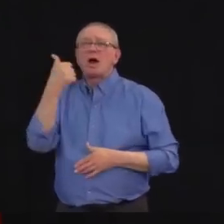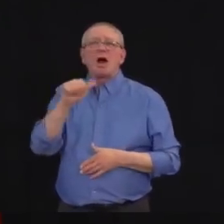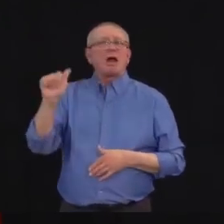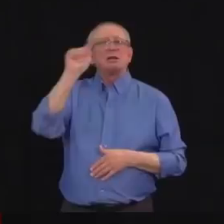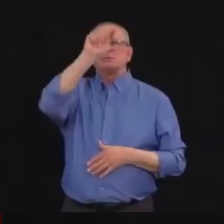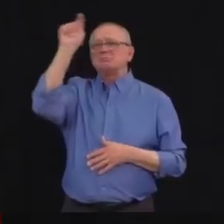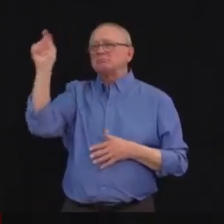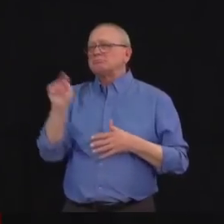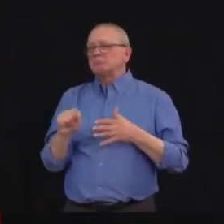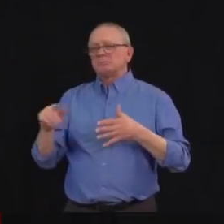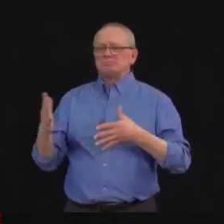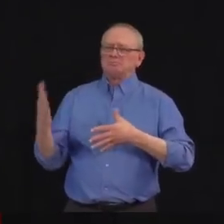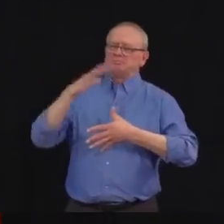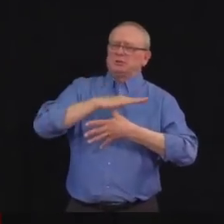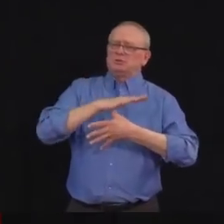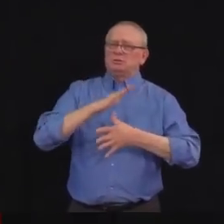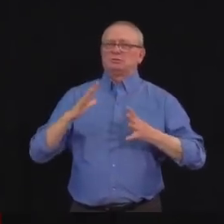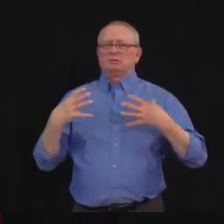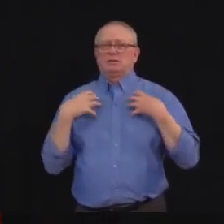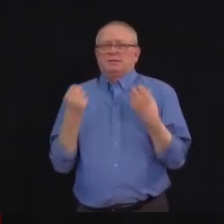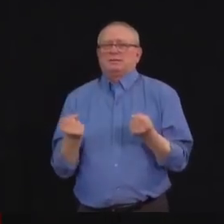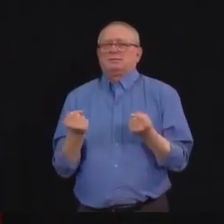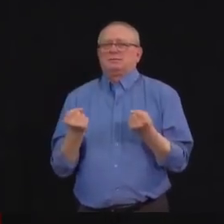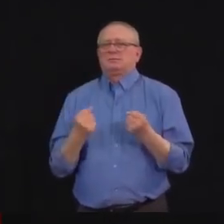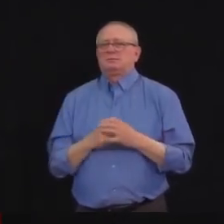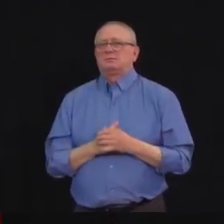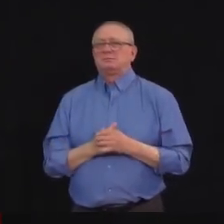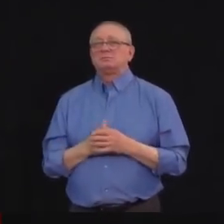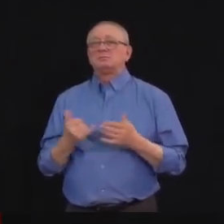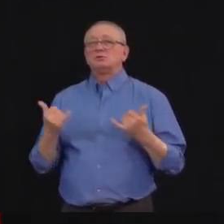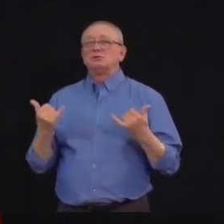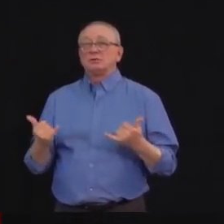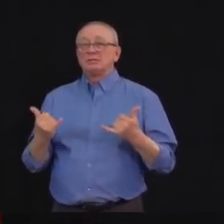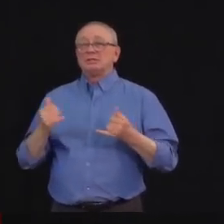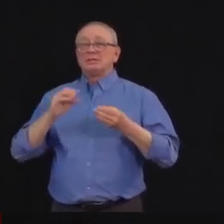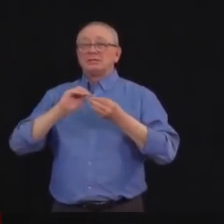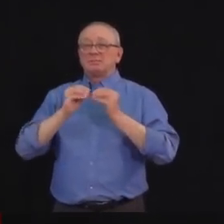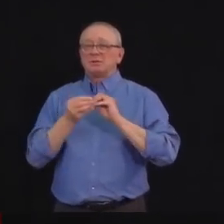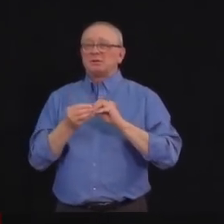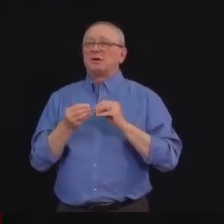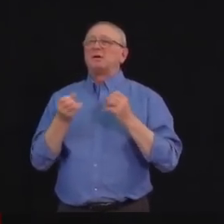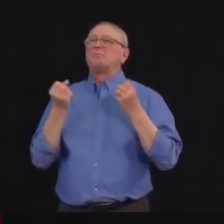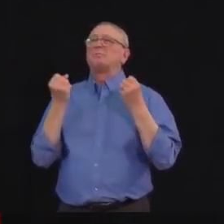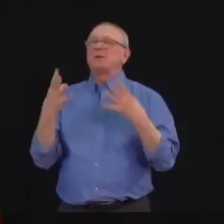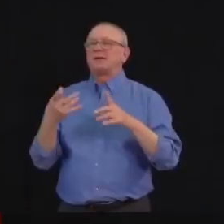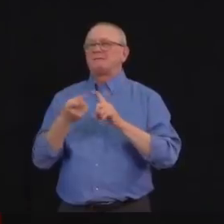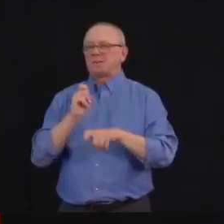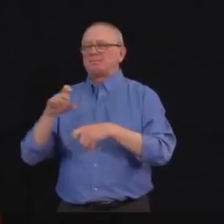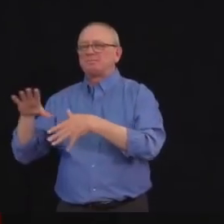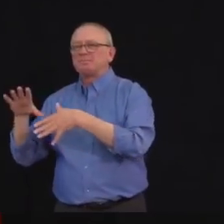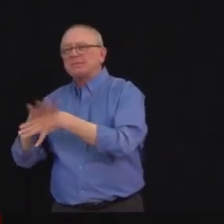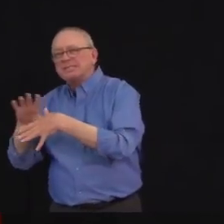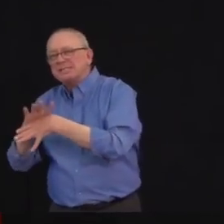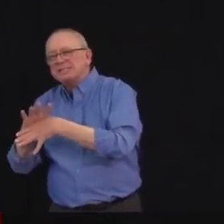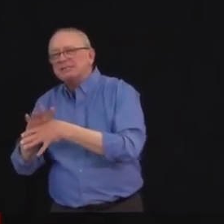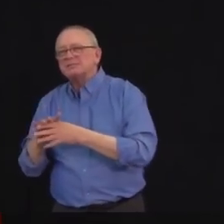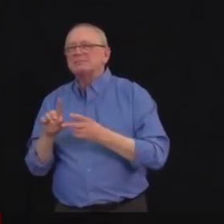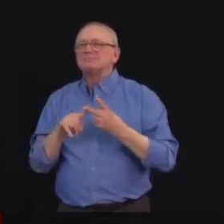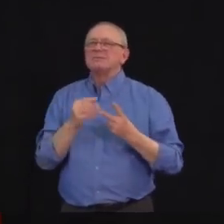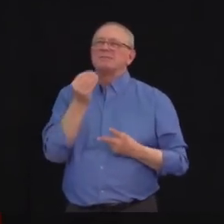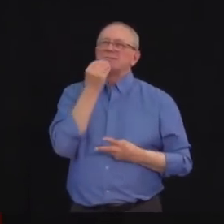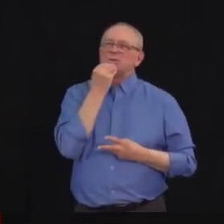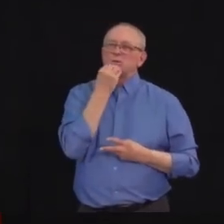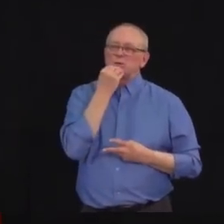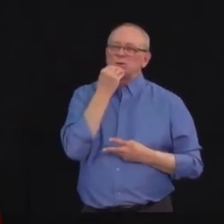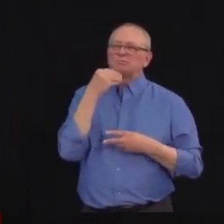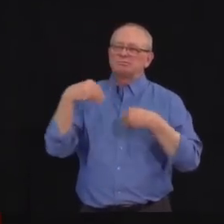the new cases today are linked to outbreaks in Brooks and in households linked to the Cargill plant, which is a reminder of how quickly the virus